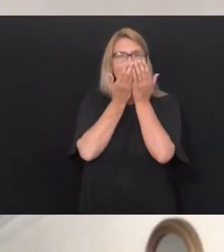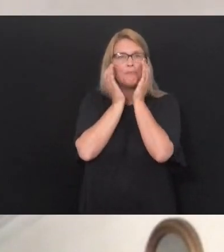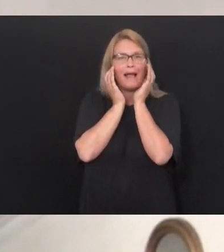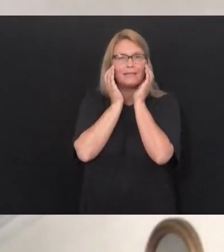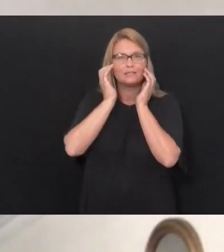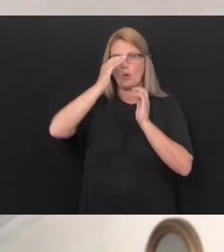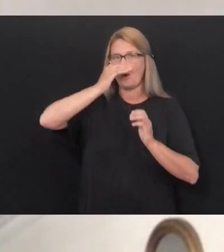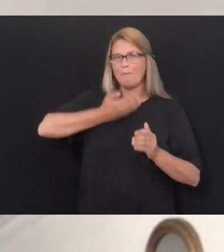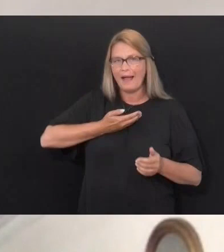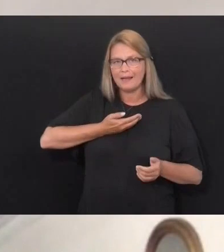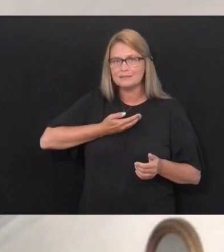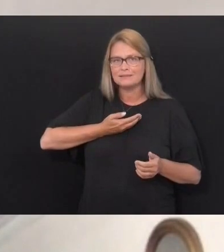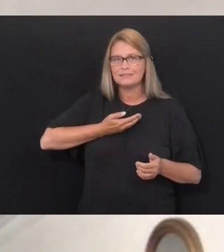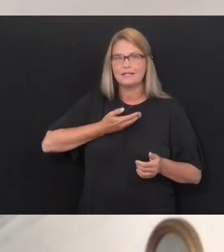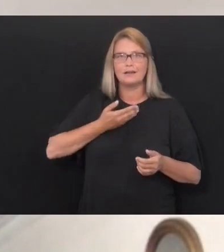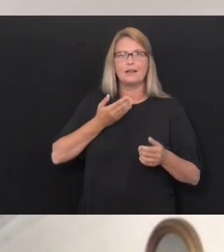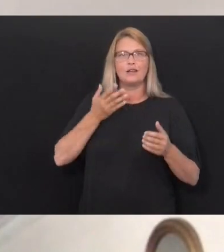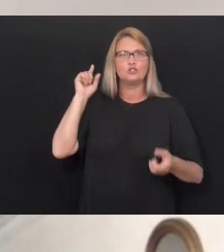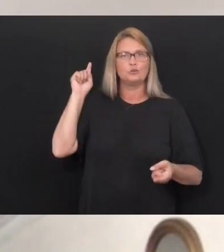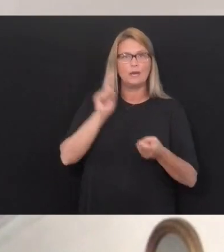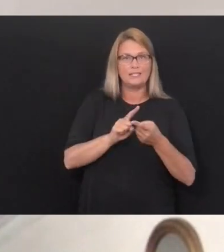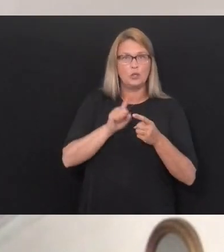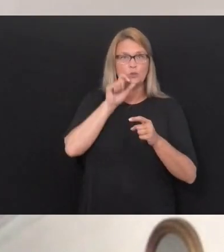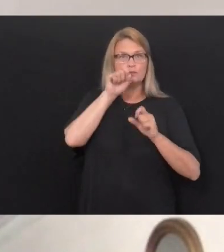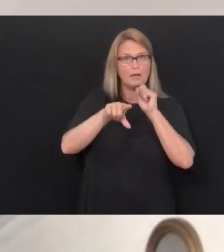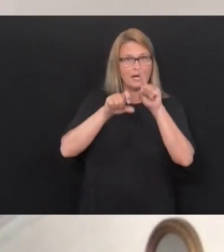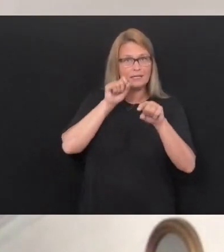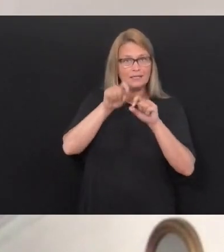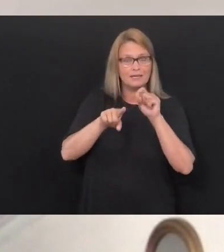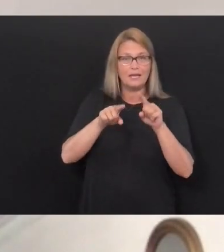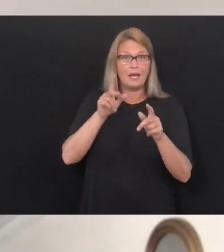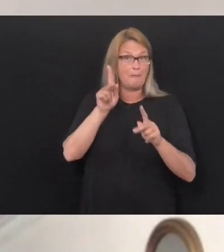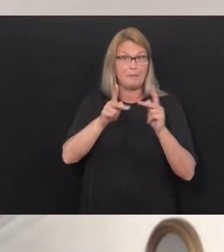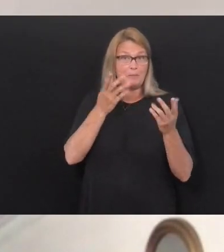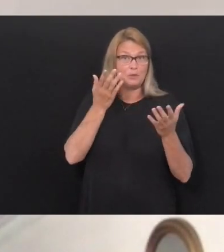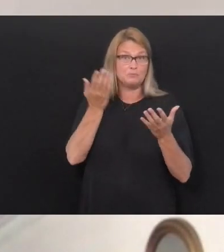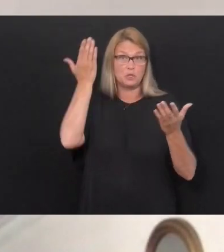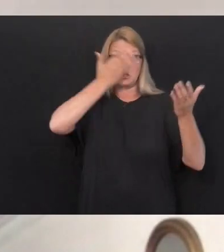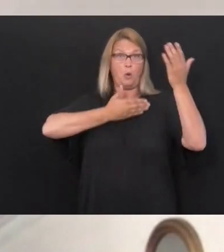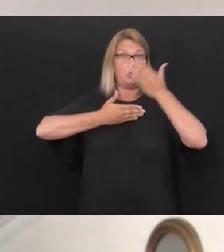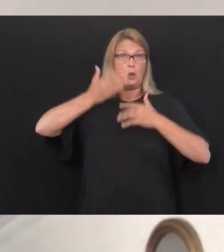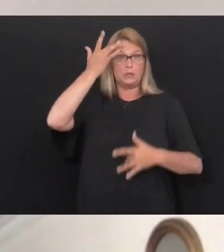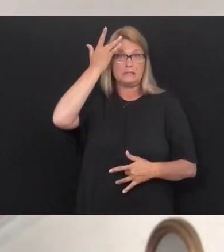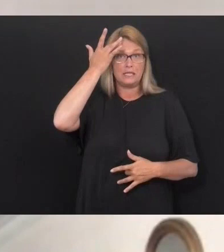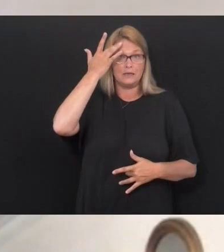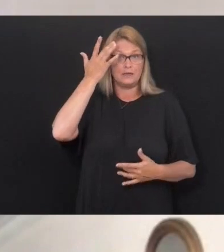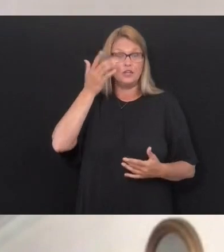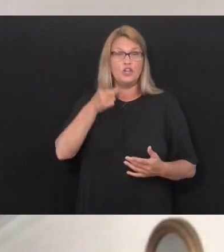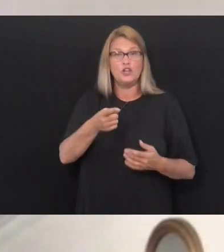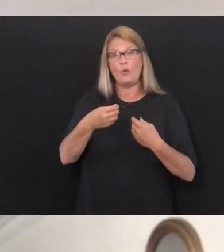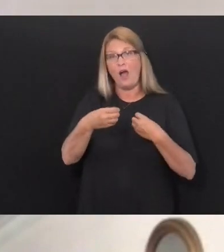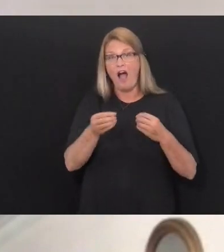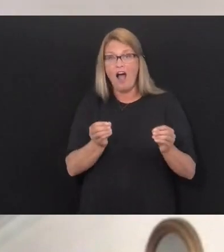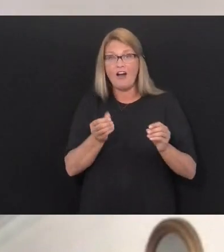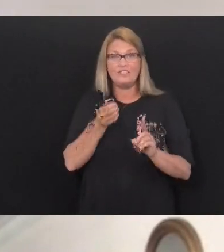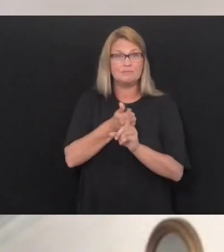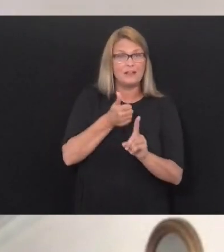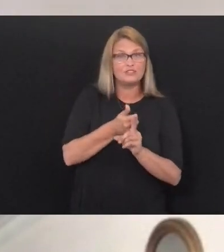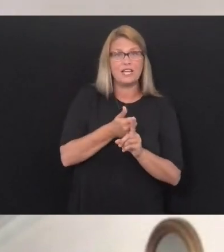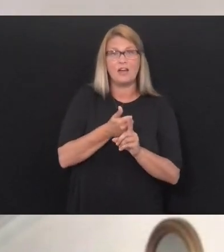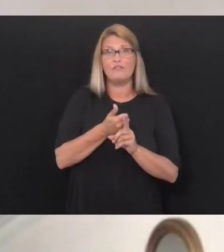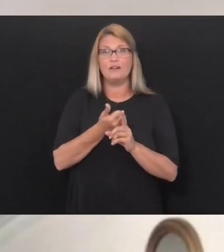Amanda, I don't know of any business that's been shut down. You know, one of the things that we're going to probably recommend today is that